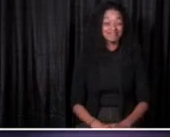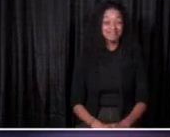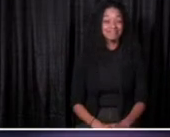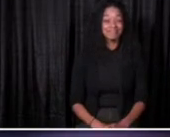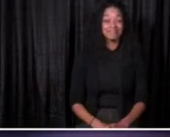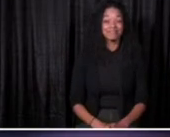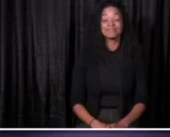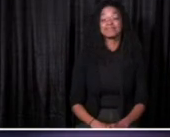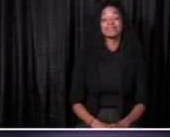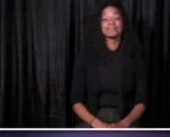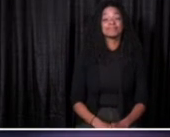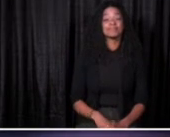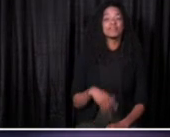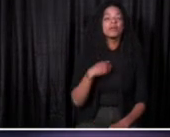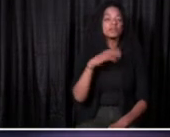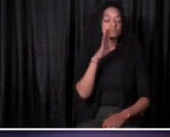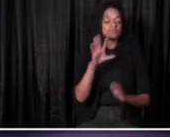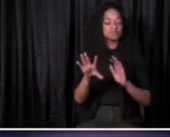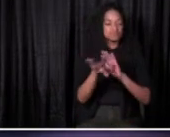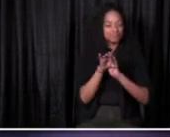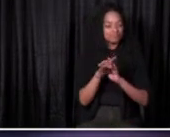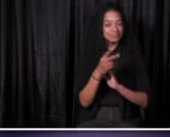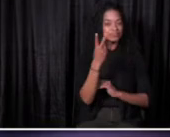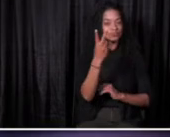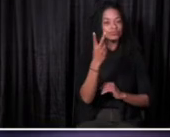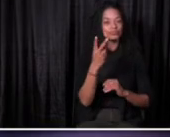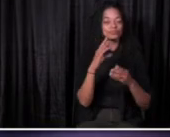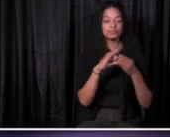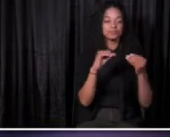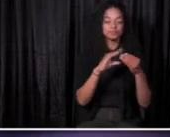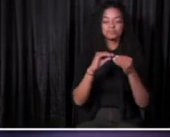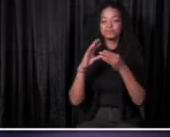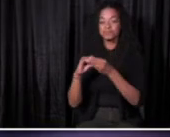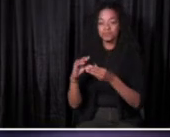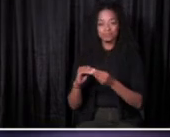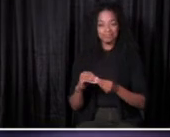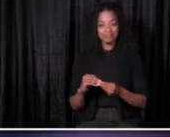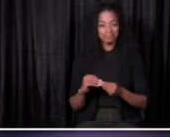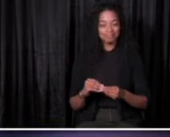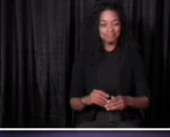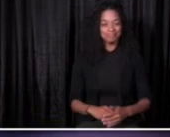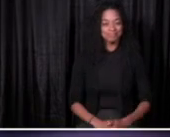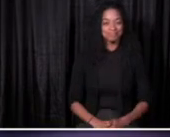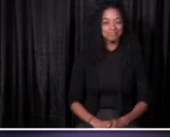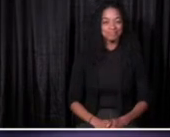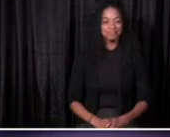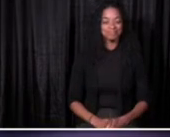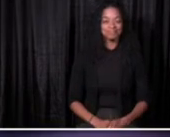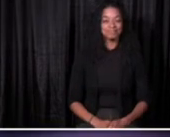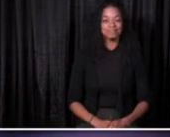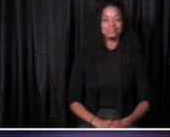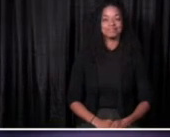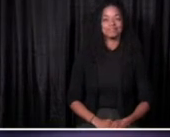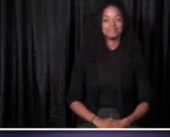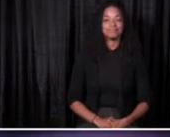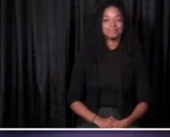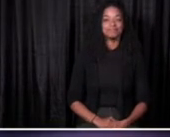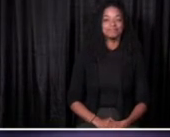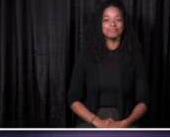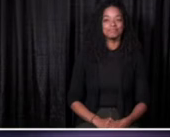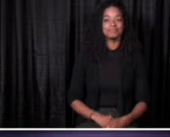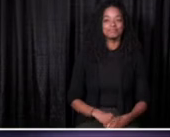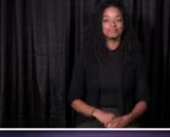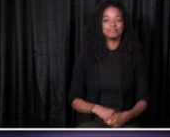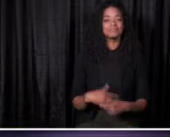two members of our Hornet family, of two of our students. I just hope that with